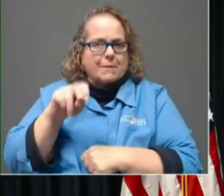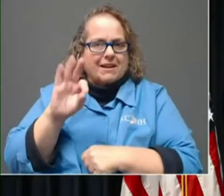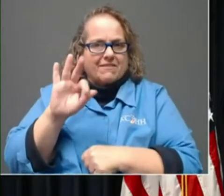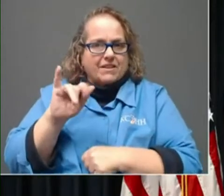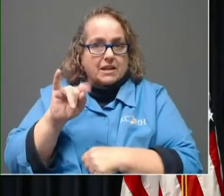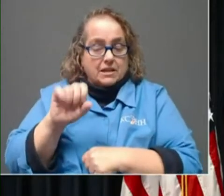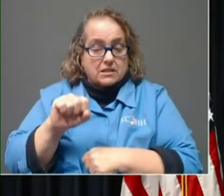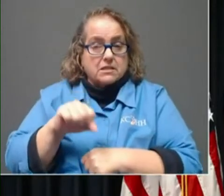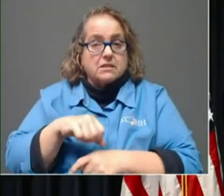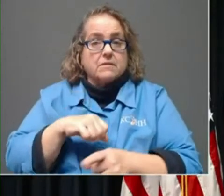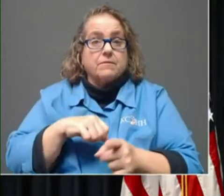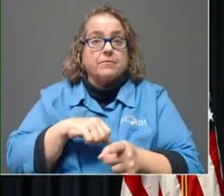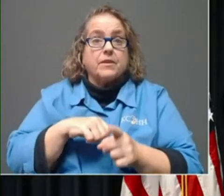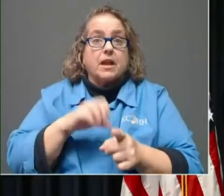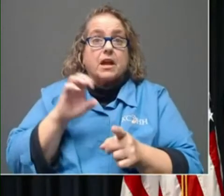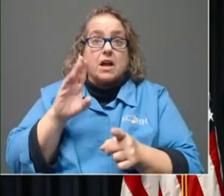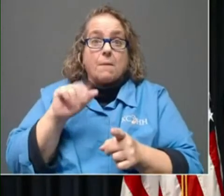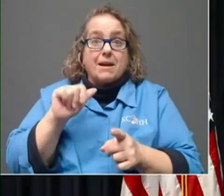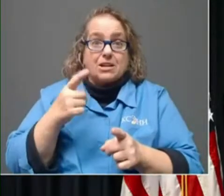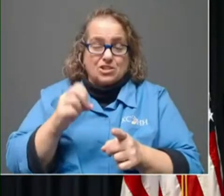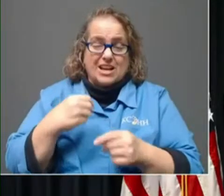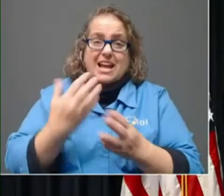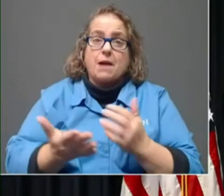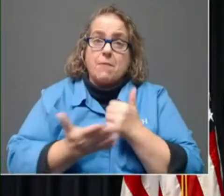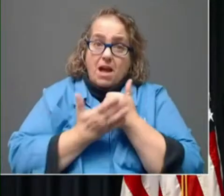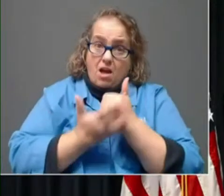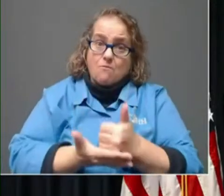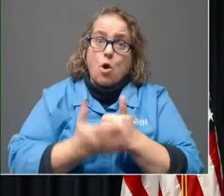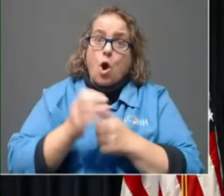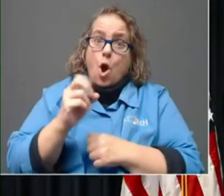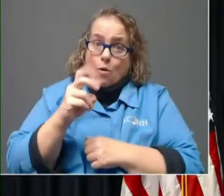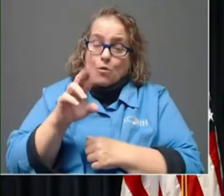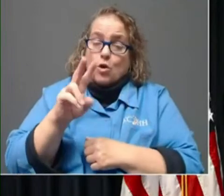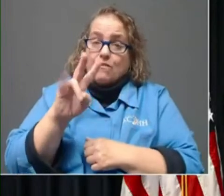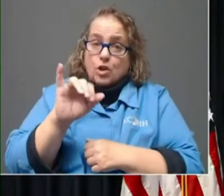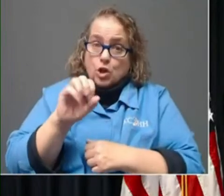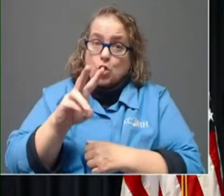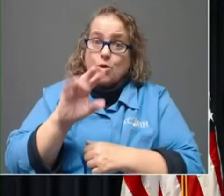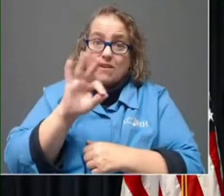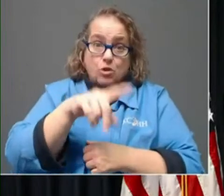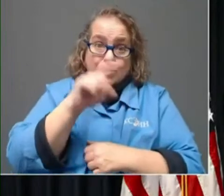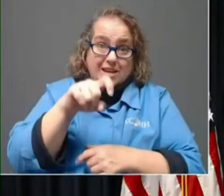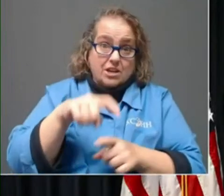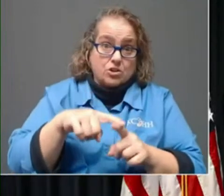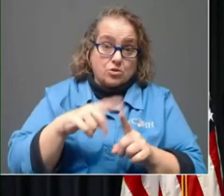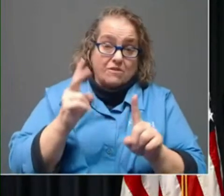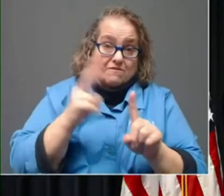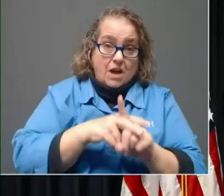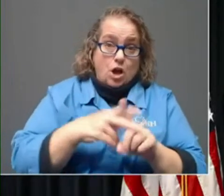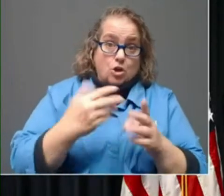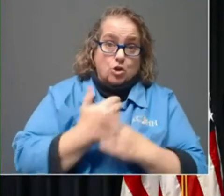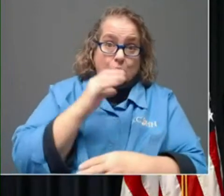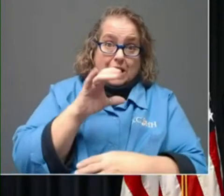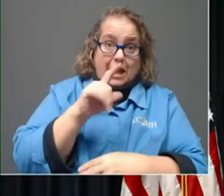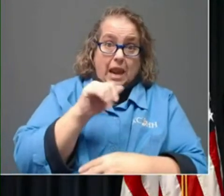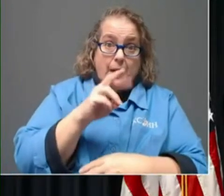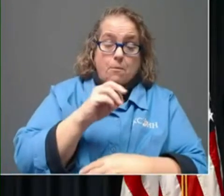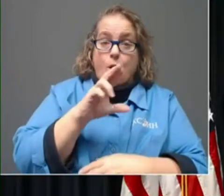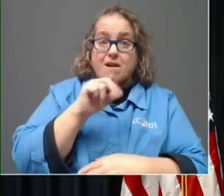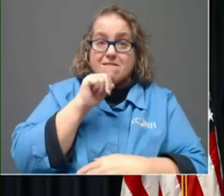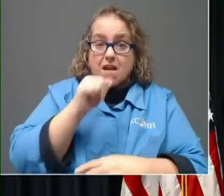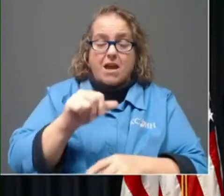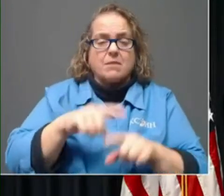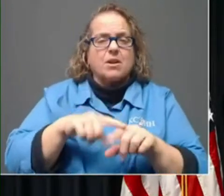a helpful overview of whether you need to file a new claim or not, depending on different situations. But we were told that